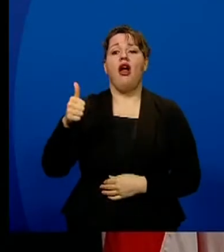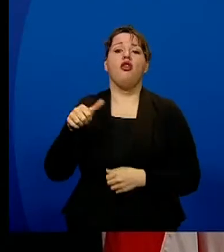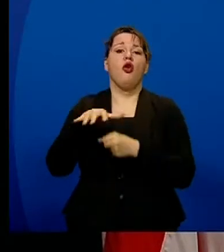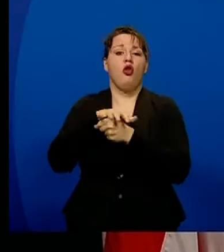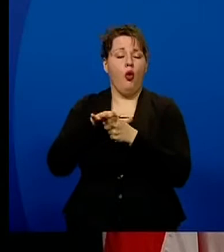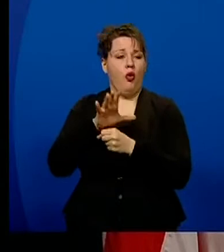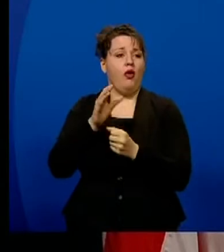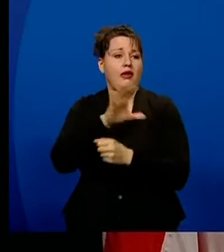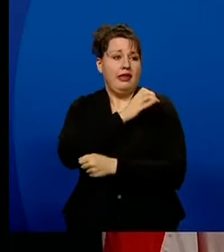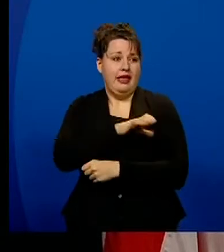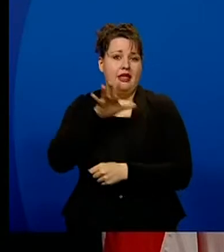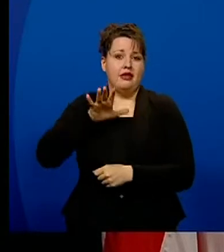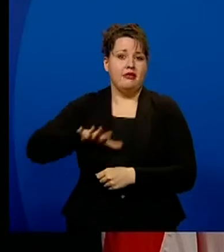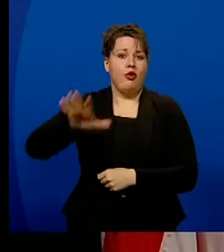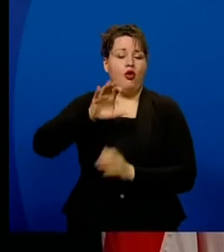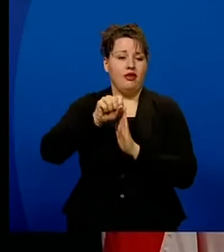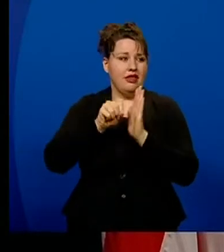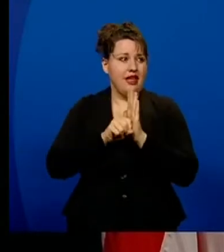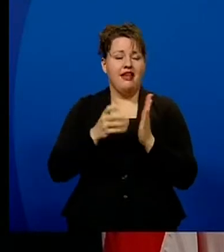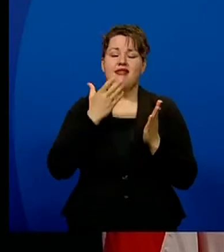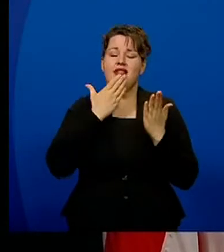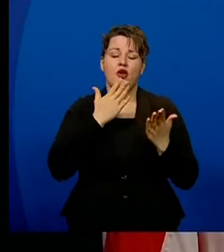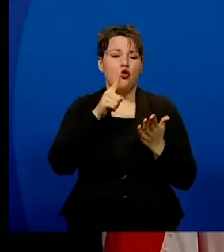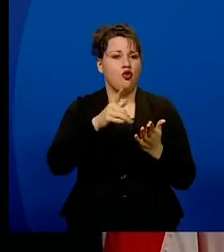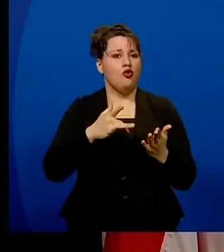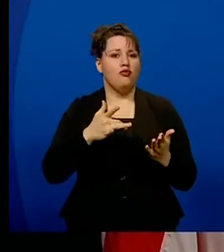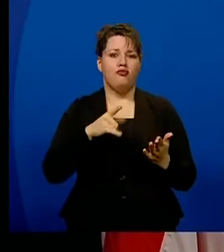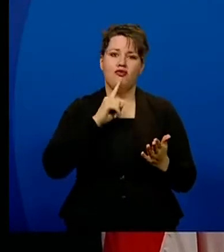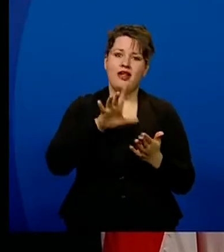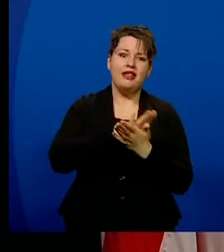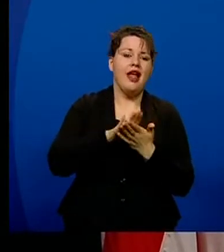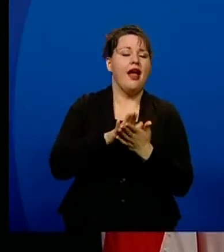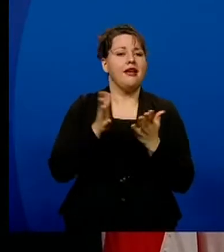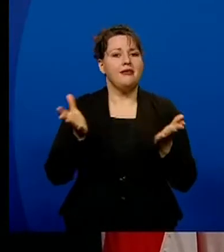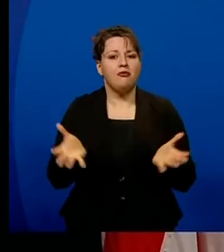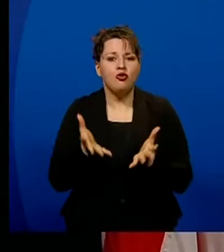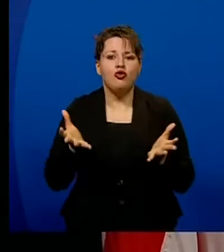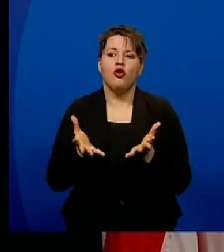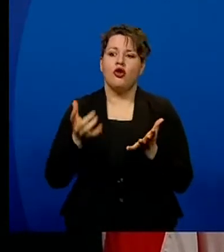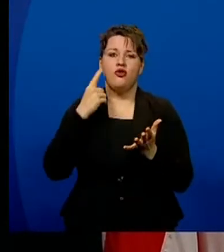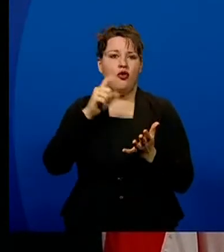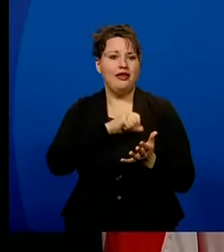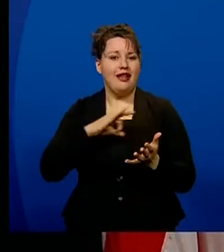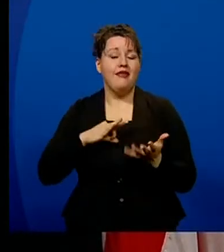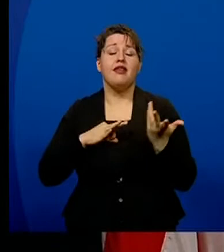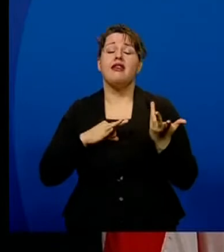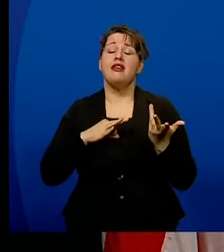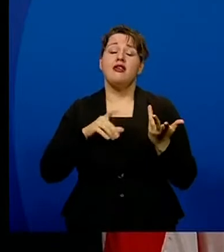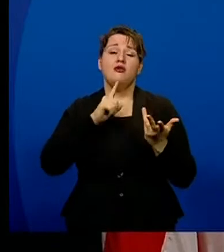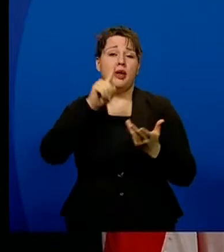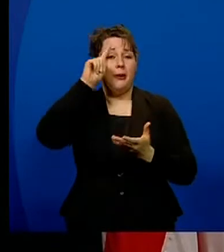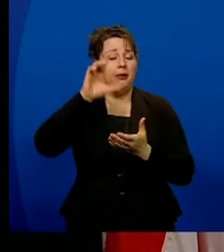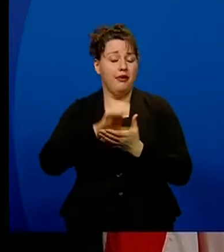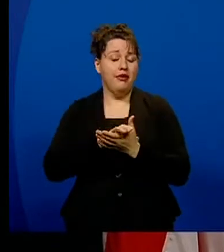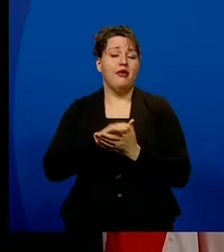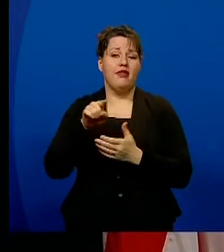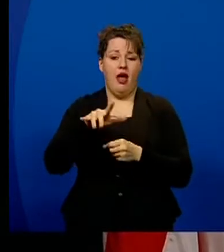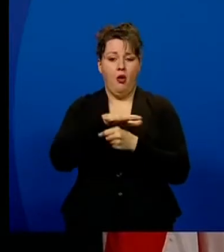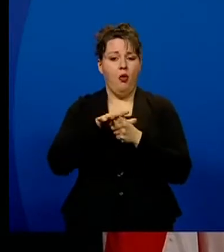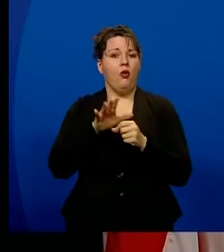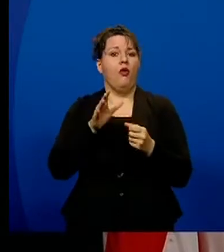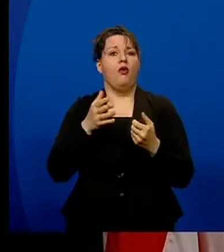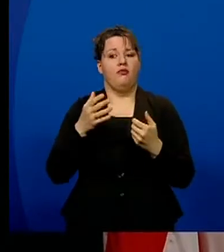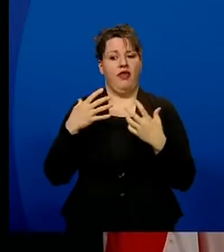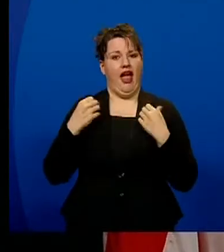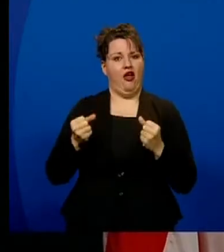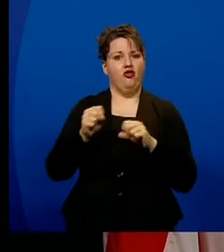clinics around the state. Thank you for your kind words of encouragement to the public health staff and for believing in the local public health structure, not only